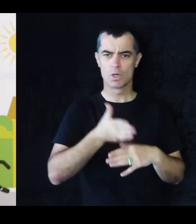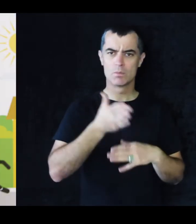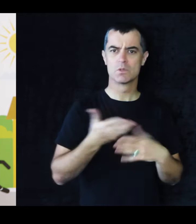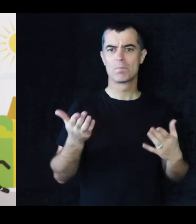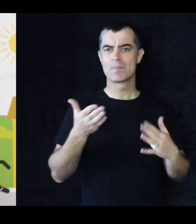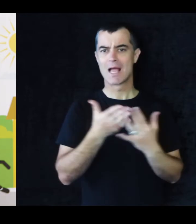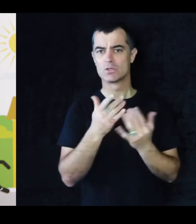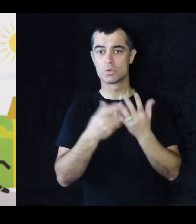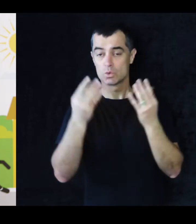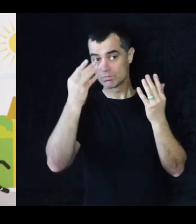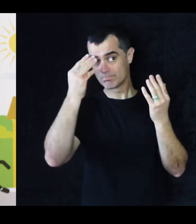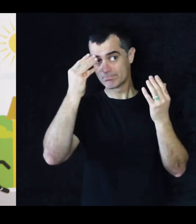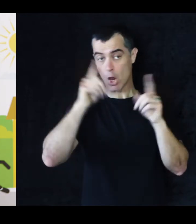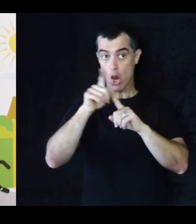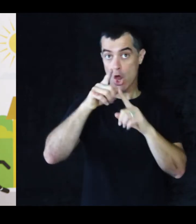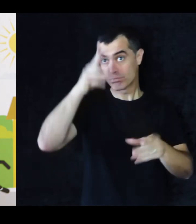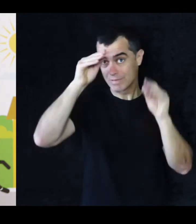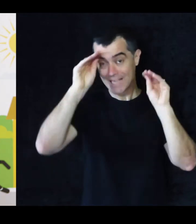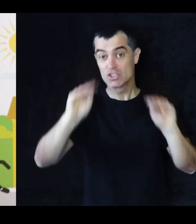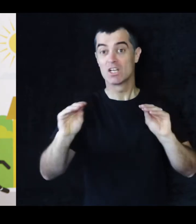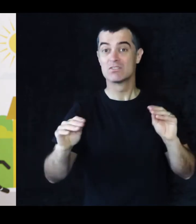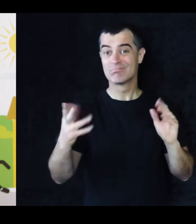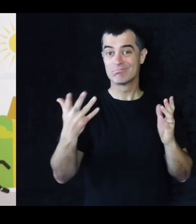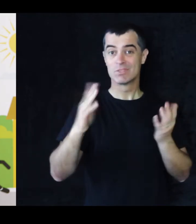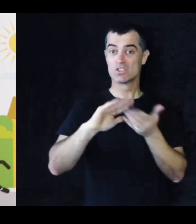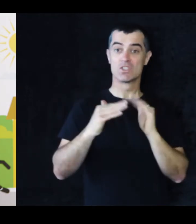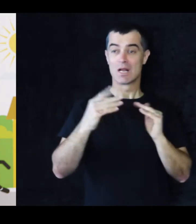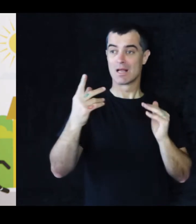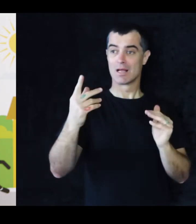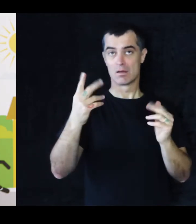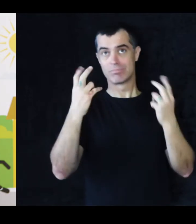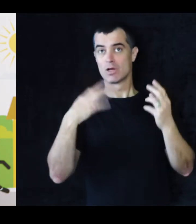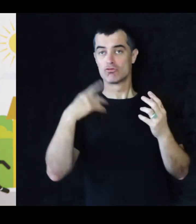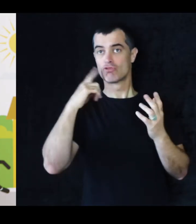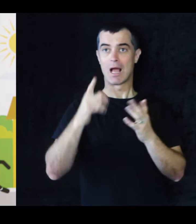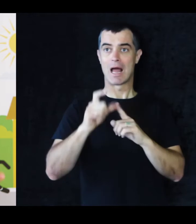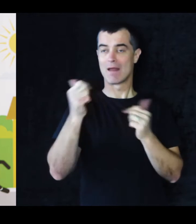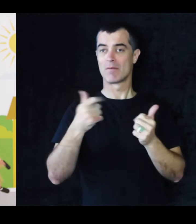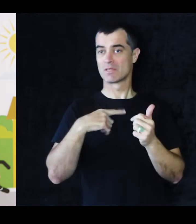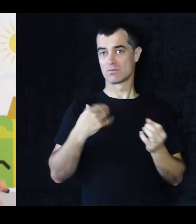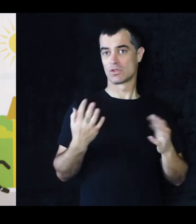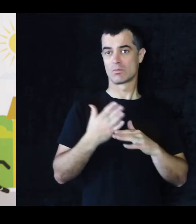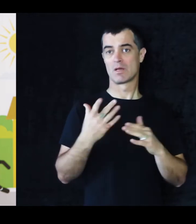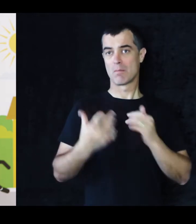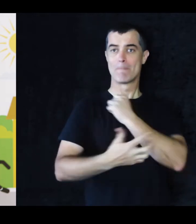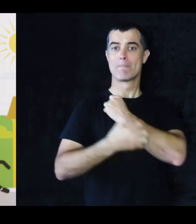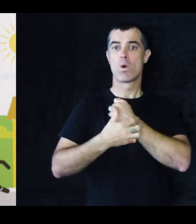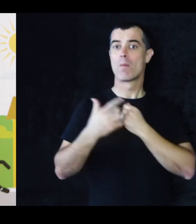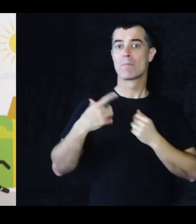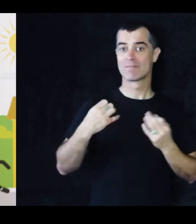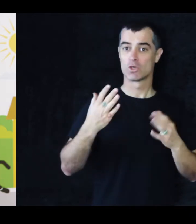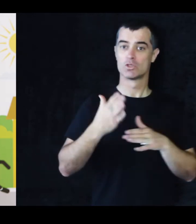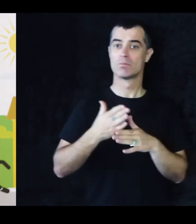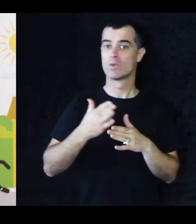get access to jobs or get access to education. And yet society sees that you're not trying hard enough because you haven't got a job. You know,